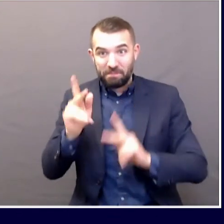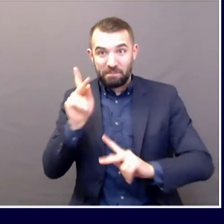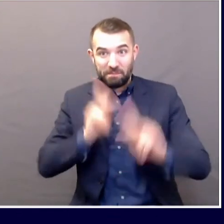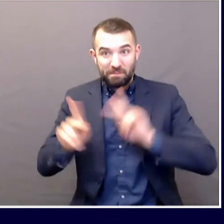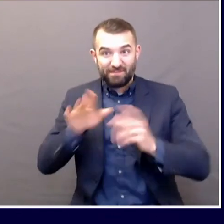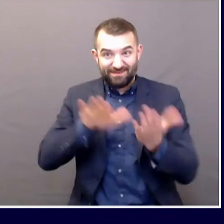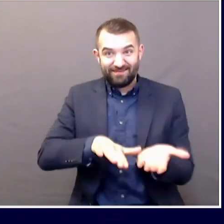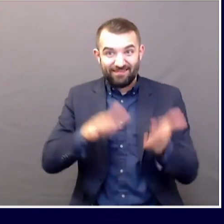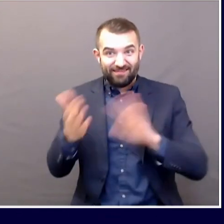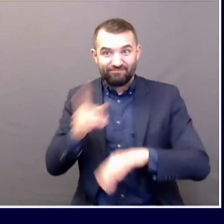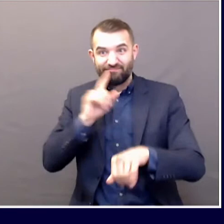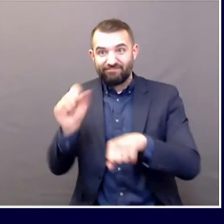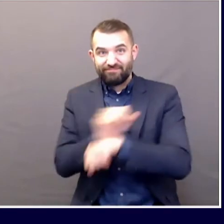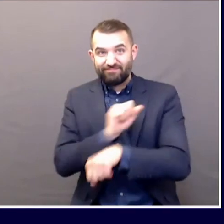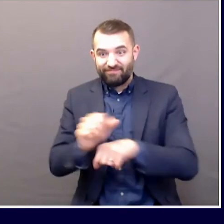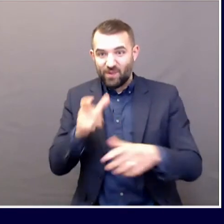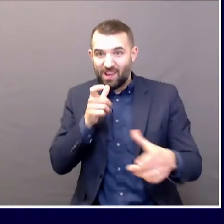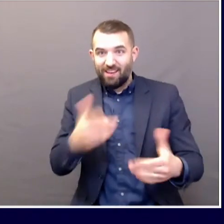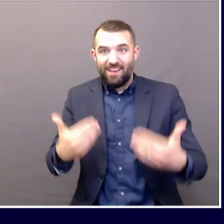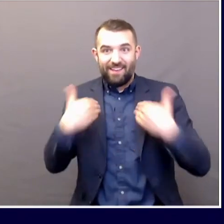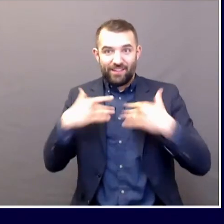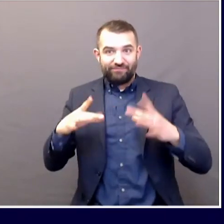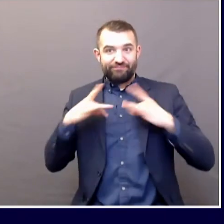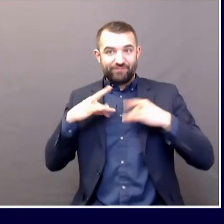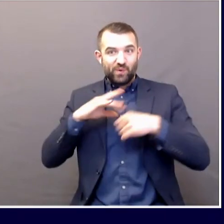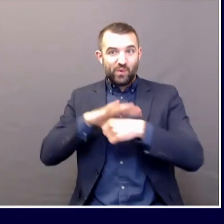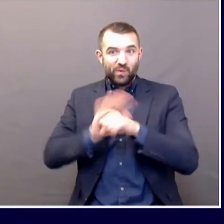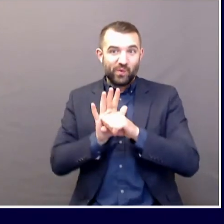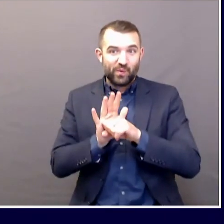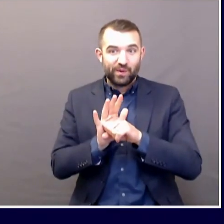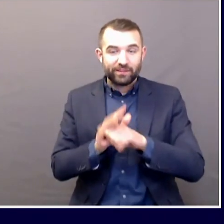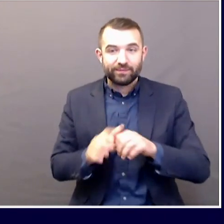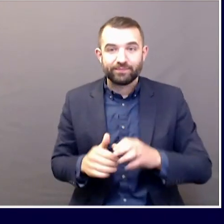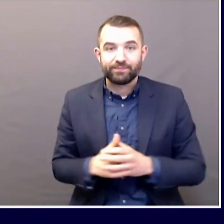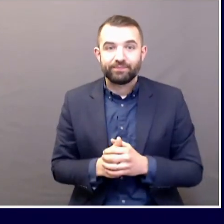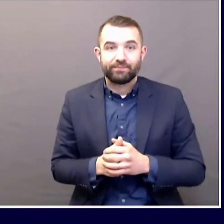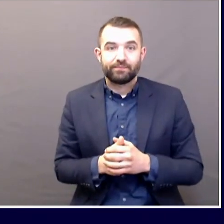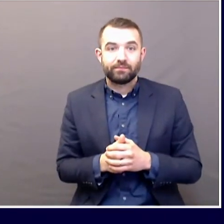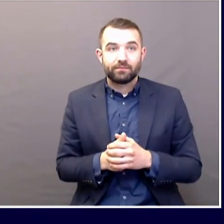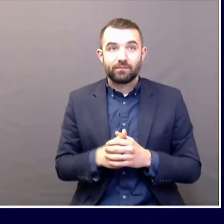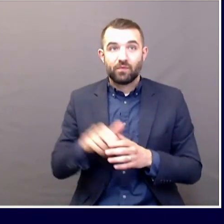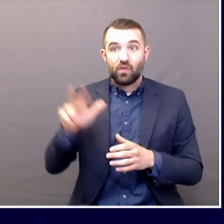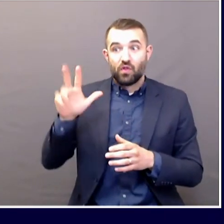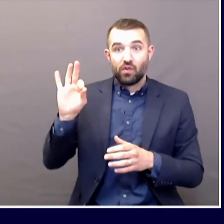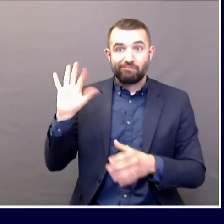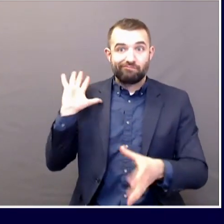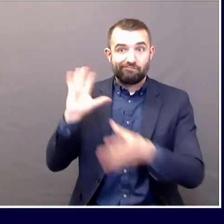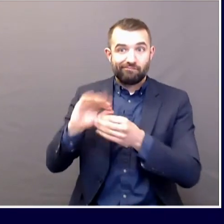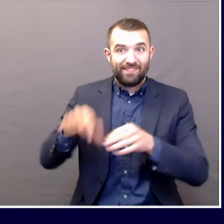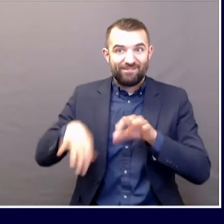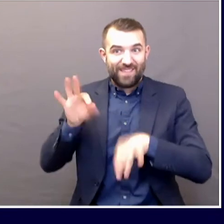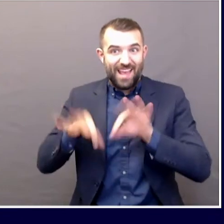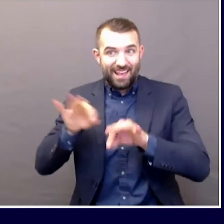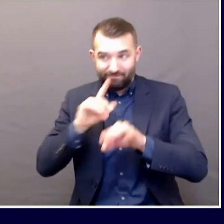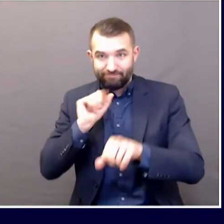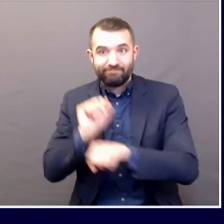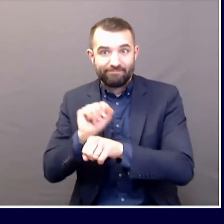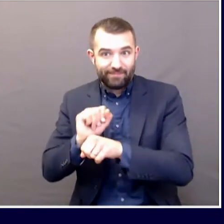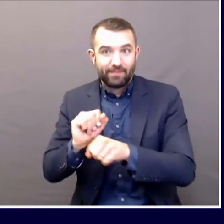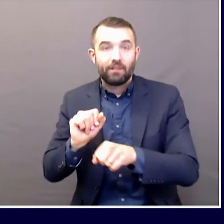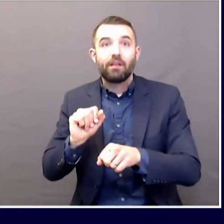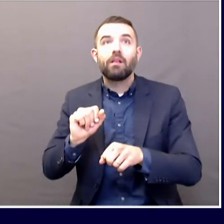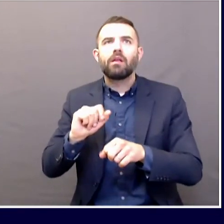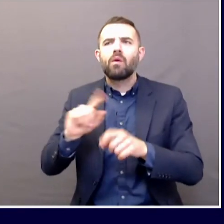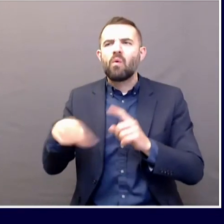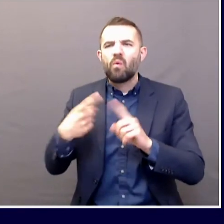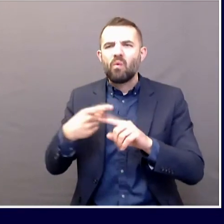noting, in addition to the 2 that have occurred recently, those 39 deaths occurred not in the recent few days, but rather